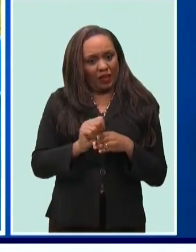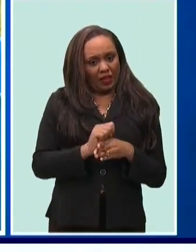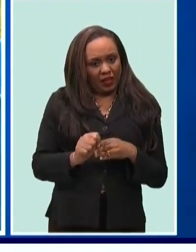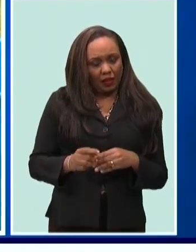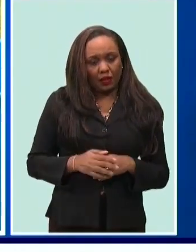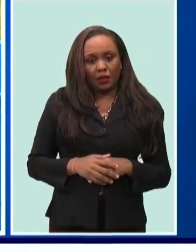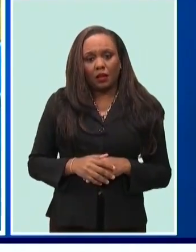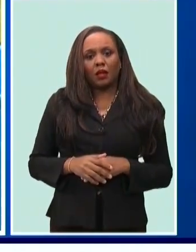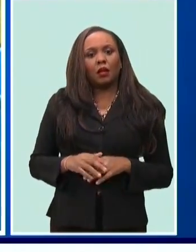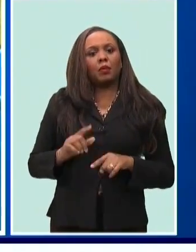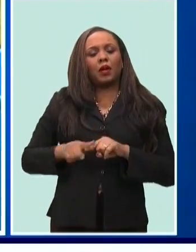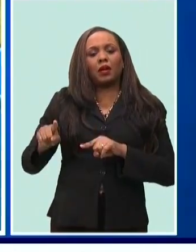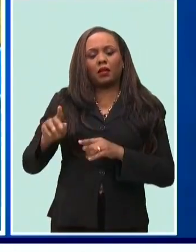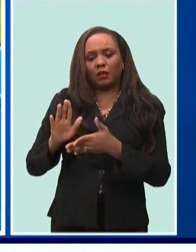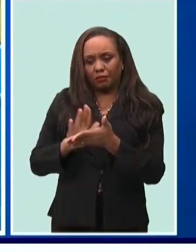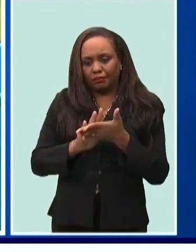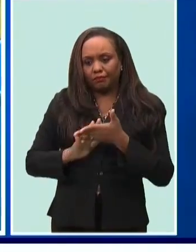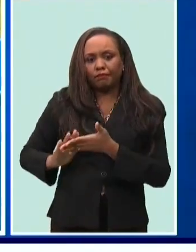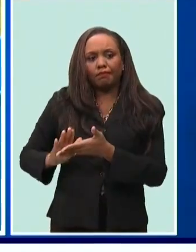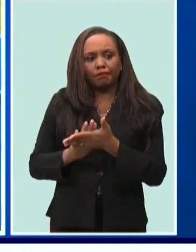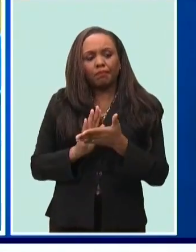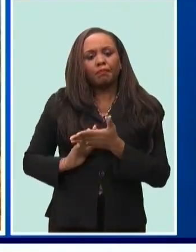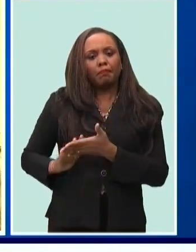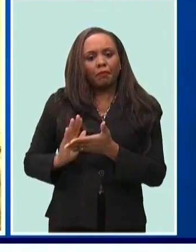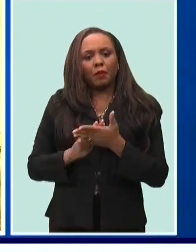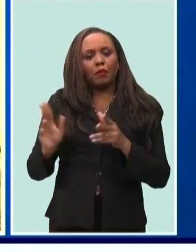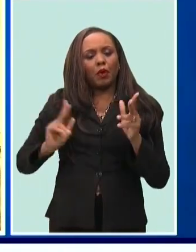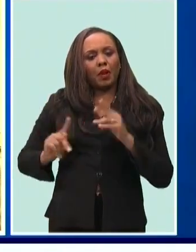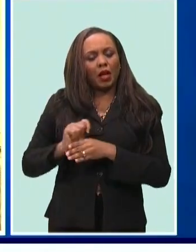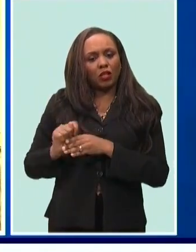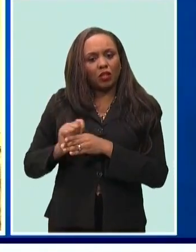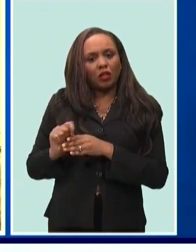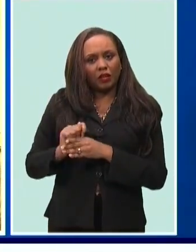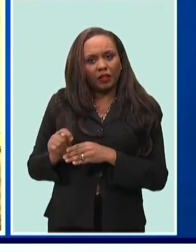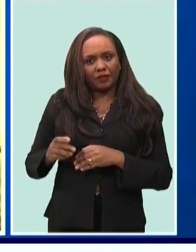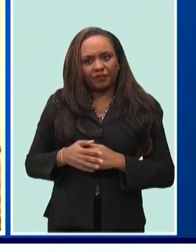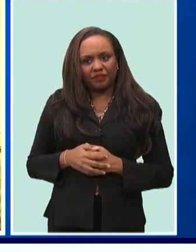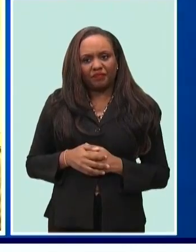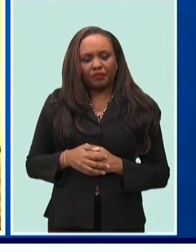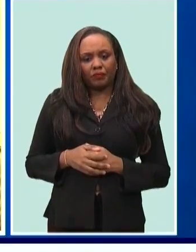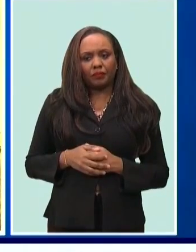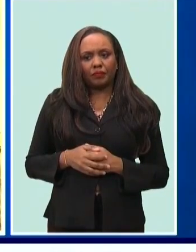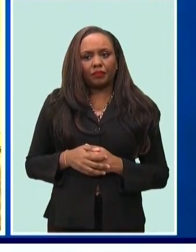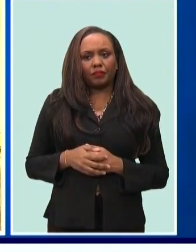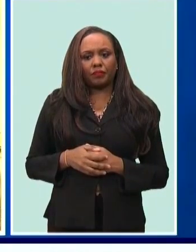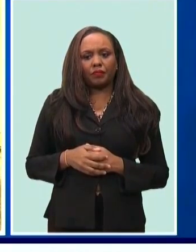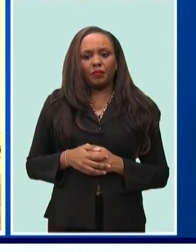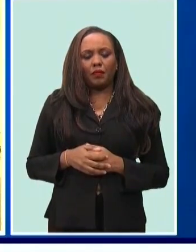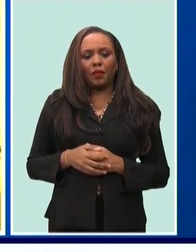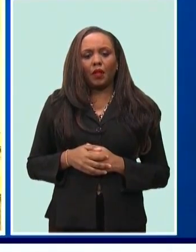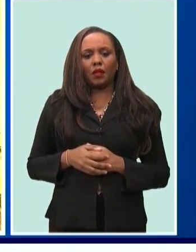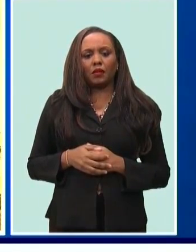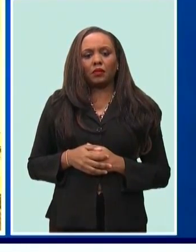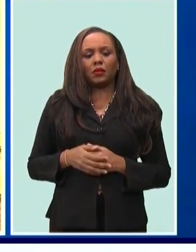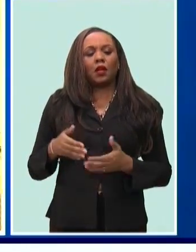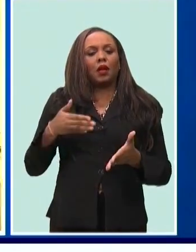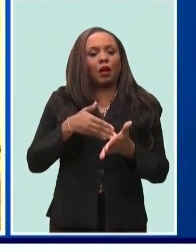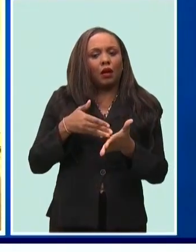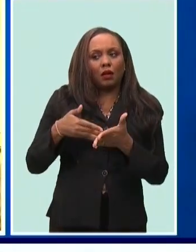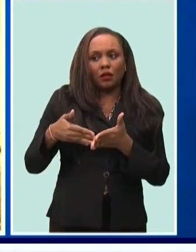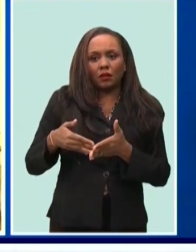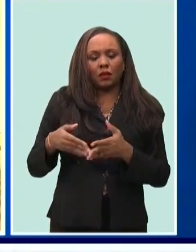training practices at that institution. Too often, people believe that training